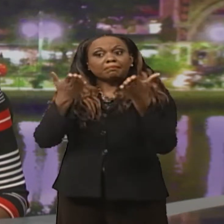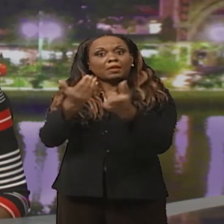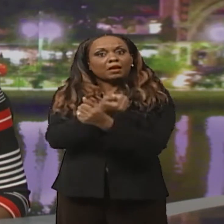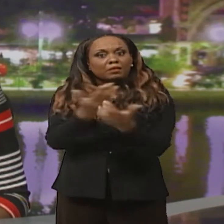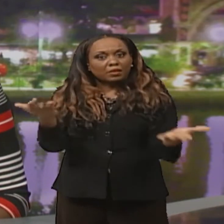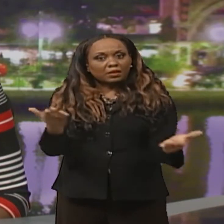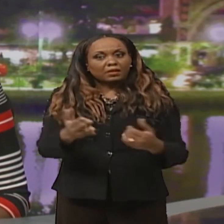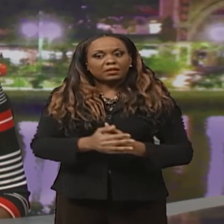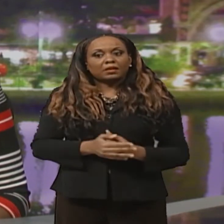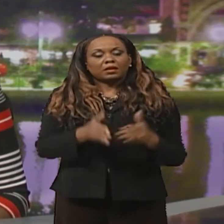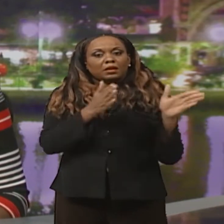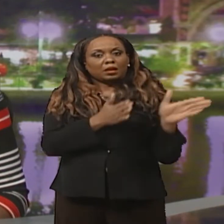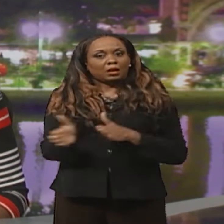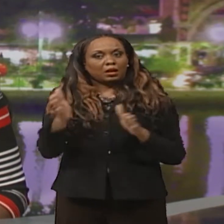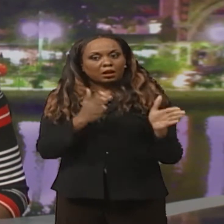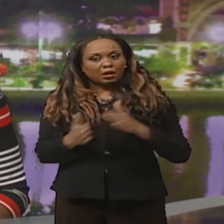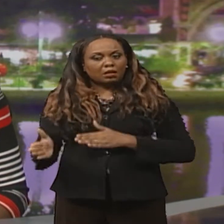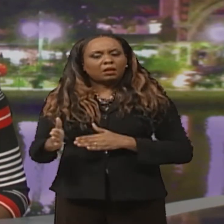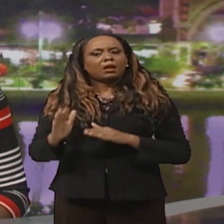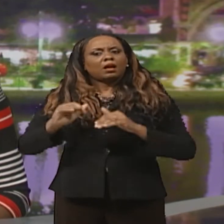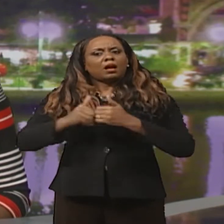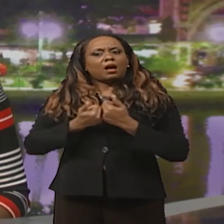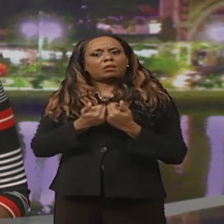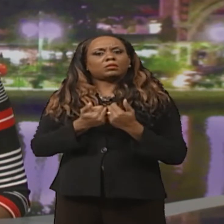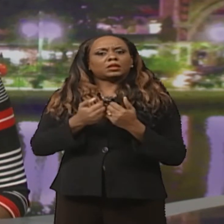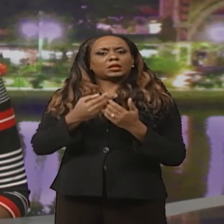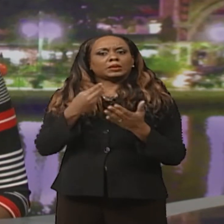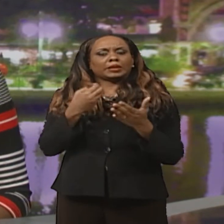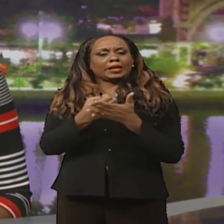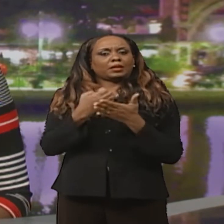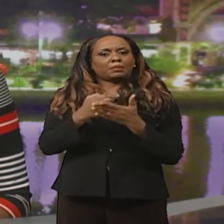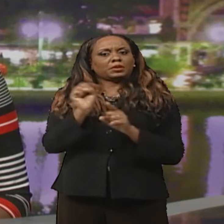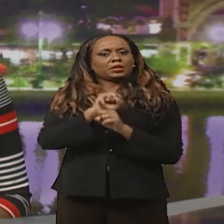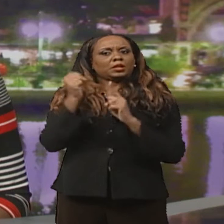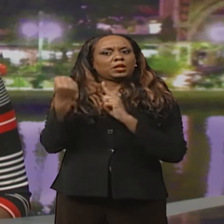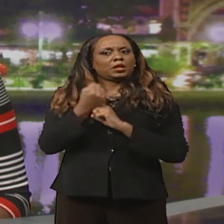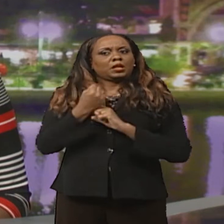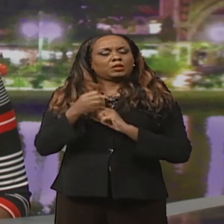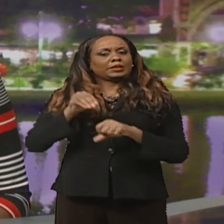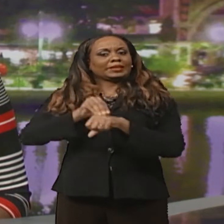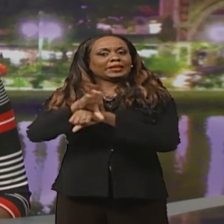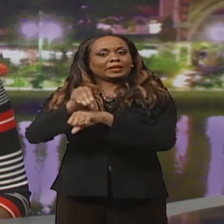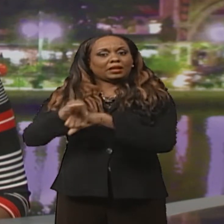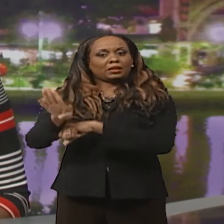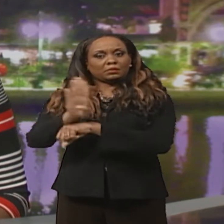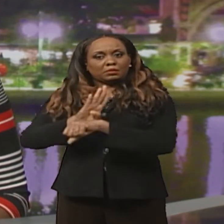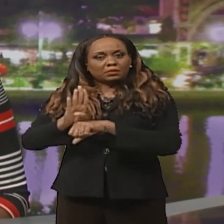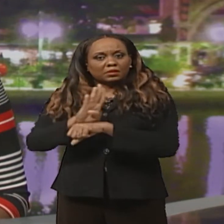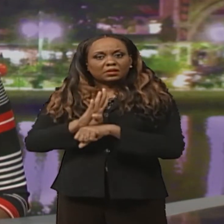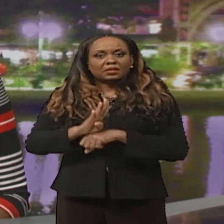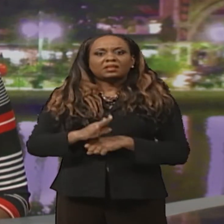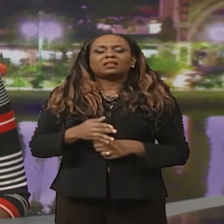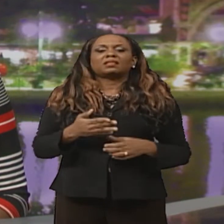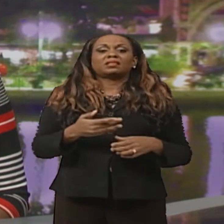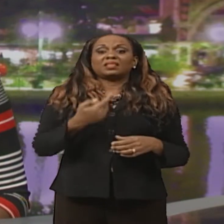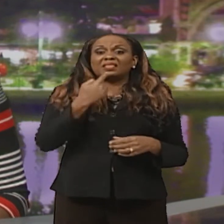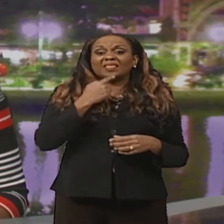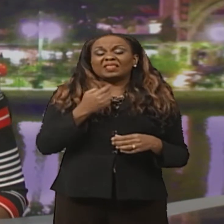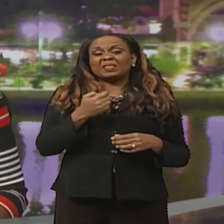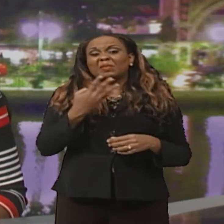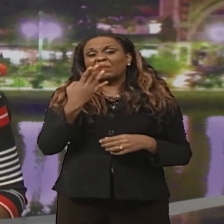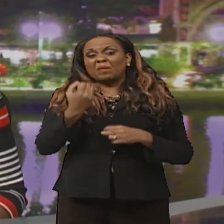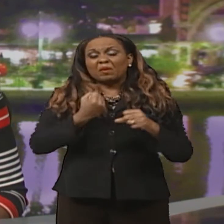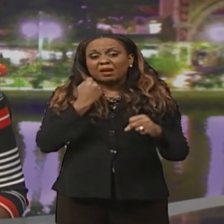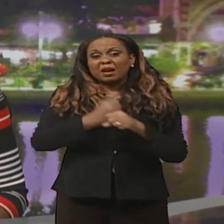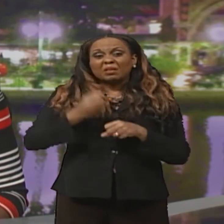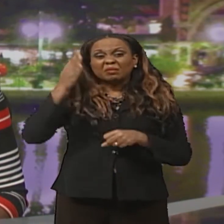recovery will affect Barbadians. The St. Michael West MP also warns that things are likely to still be bleak after the